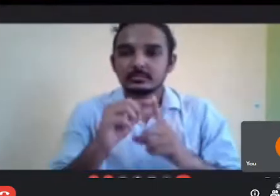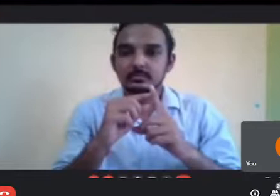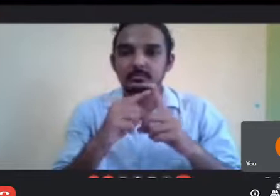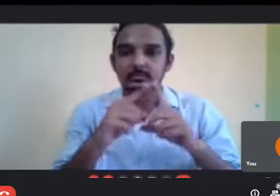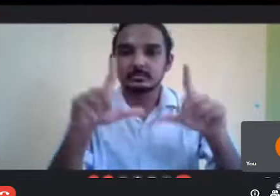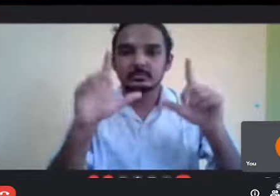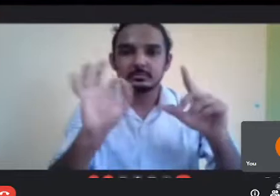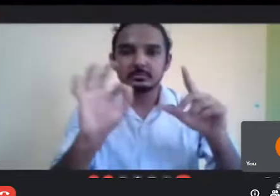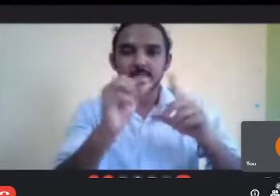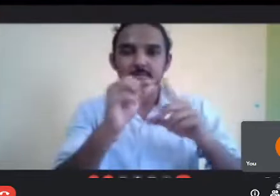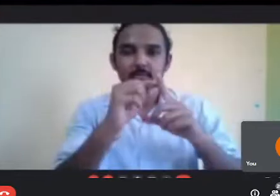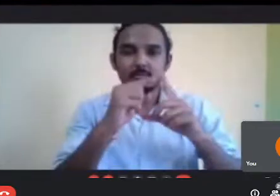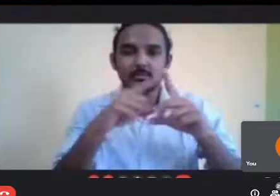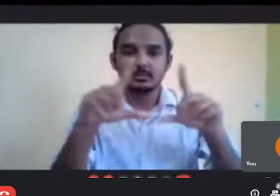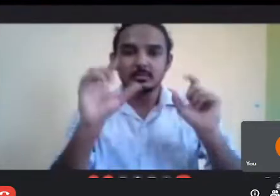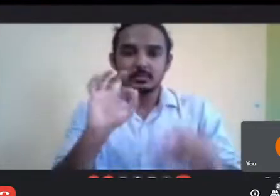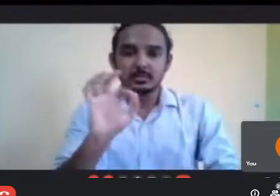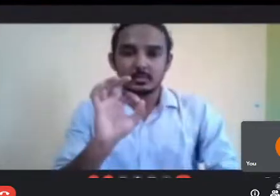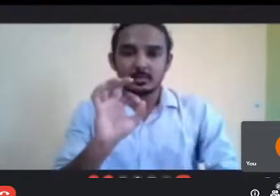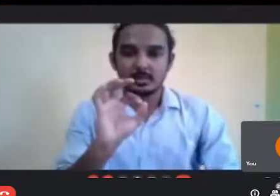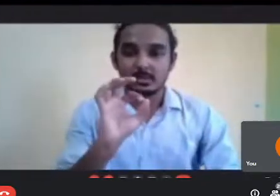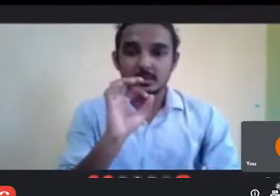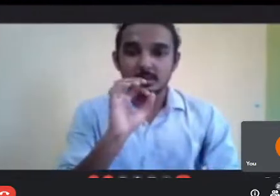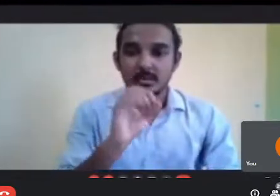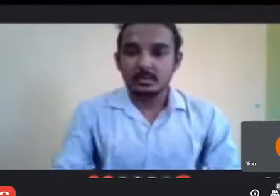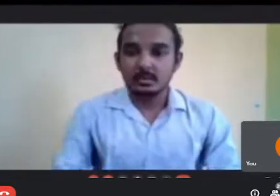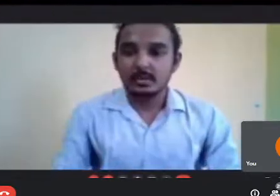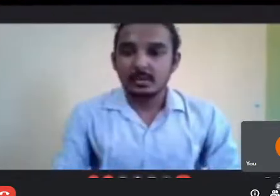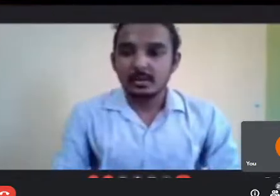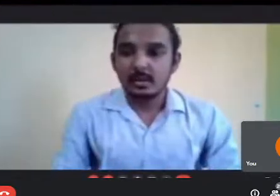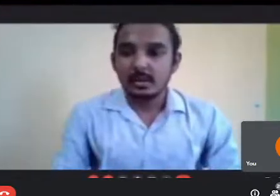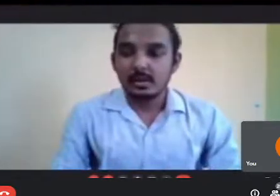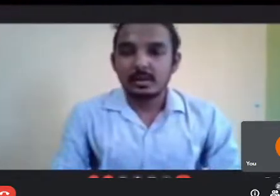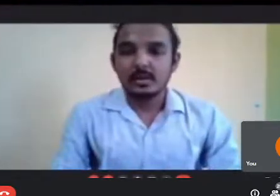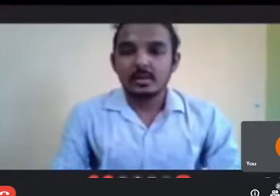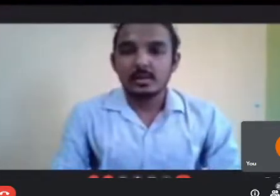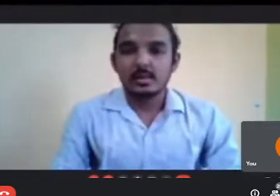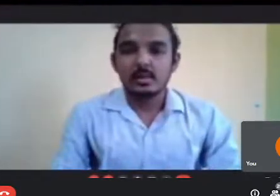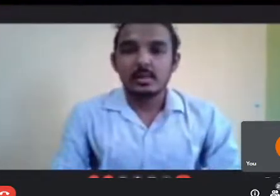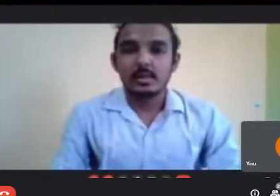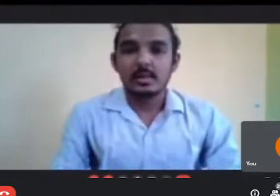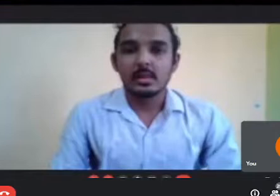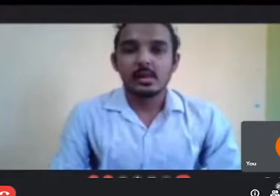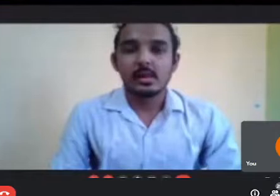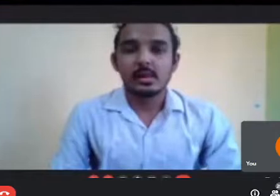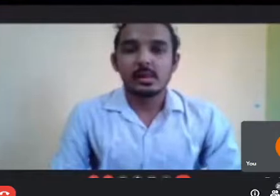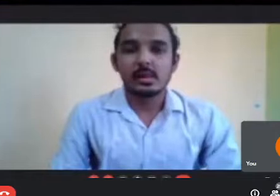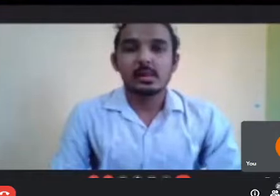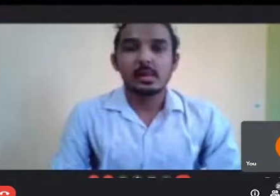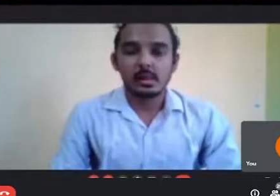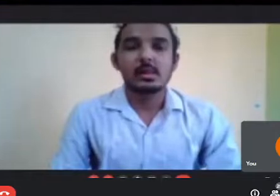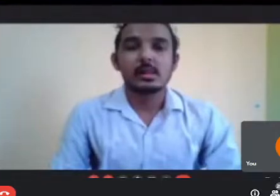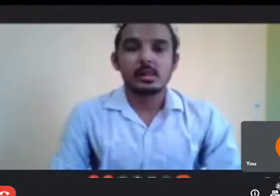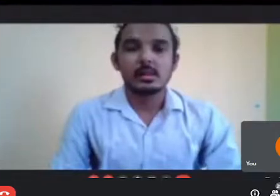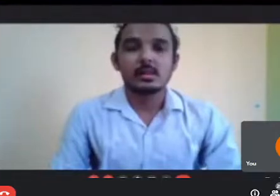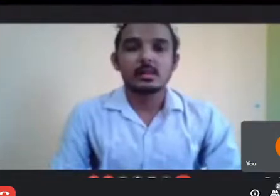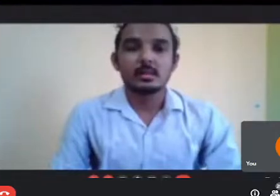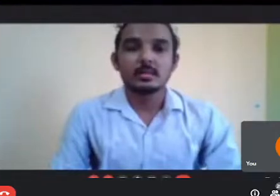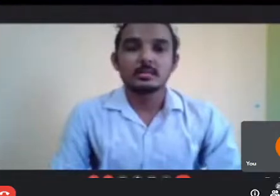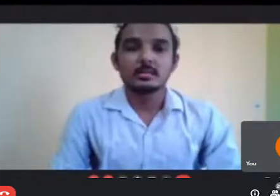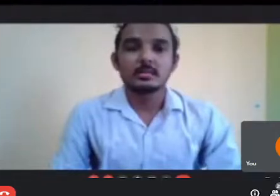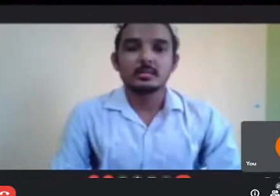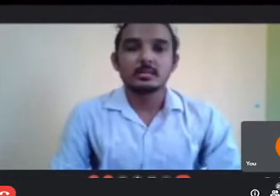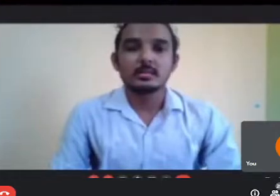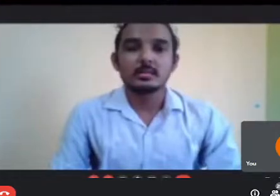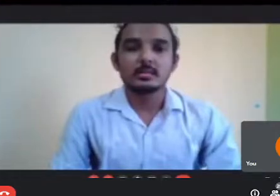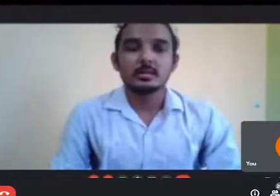The PPT is not visible. You are coming in the screen, in a larger screen. Saurav is there. So the PPT is not